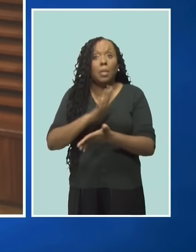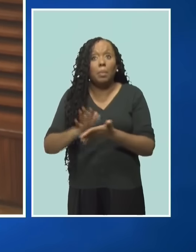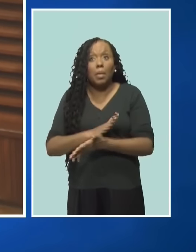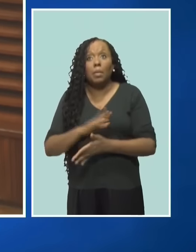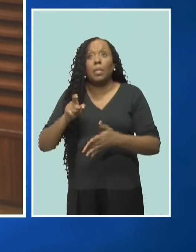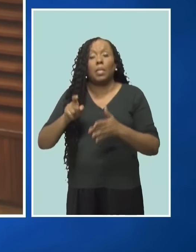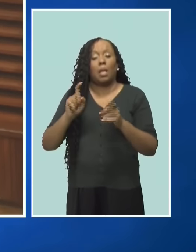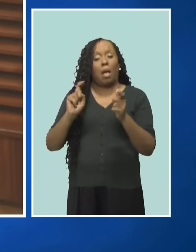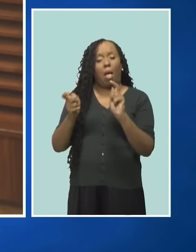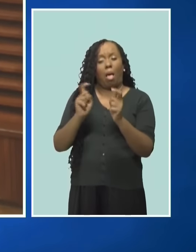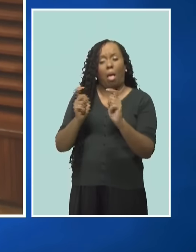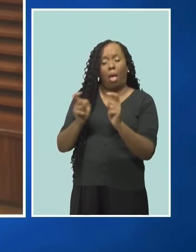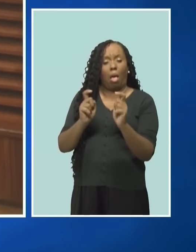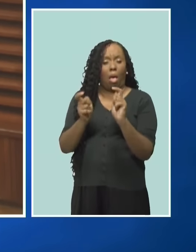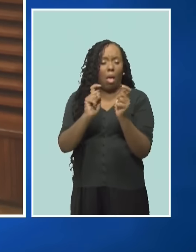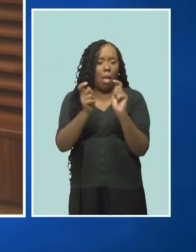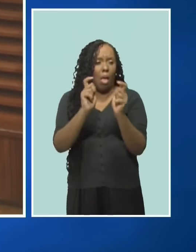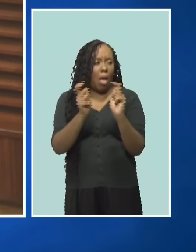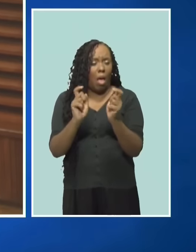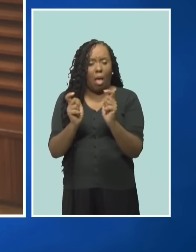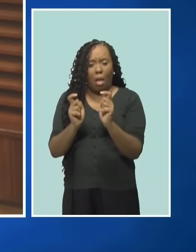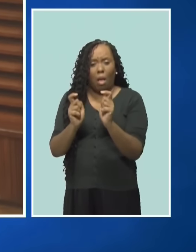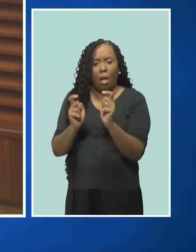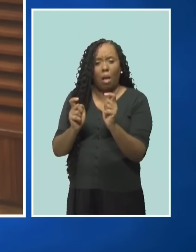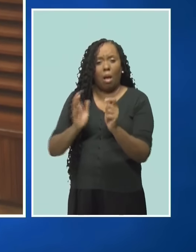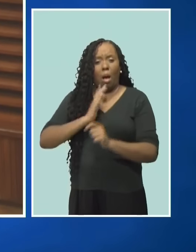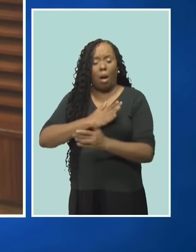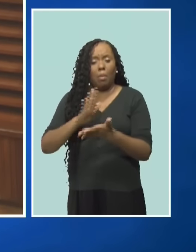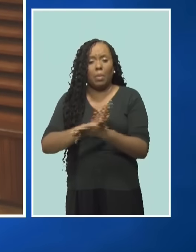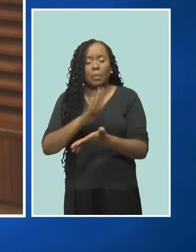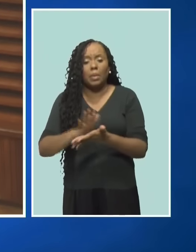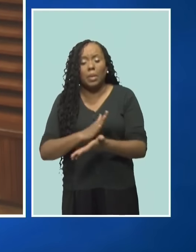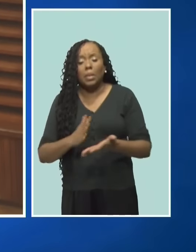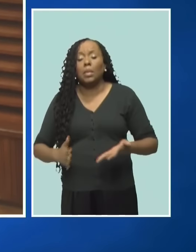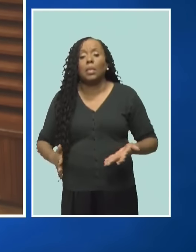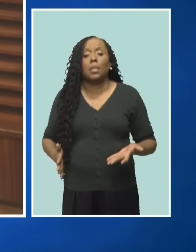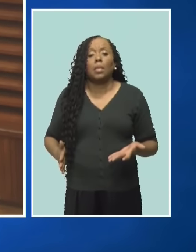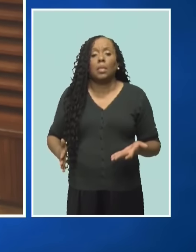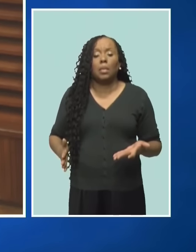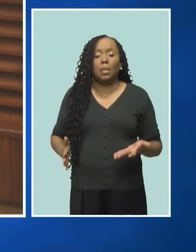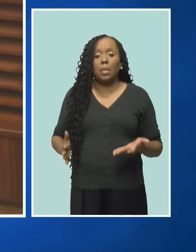reshape in our... We've gone past the post-colonial